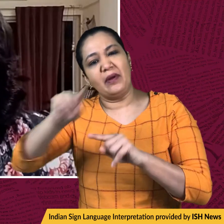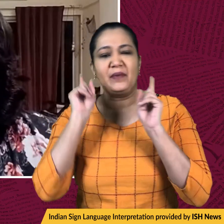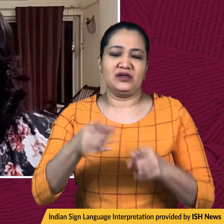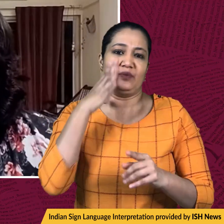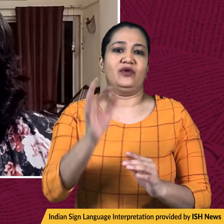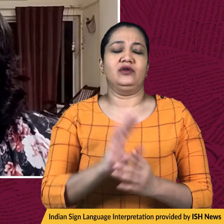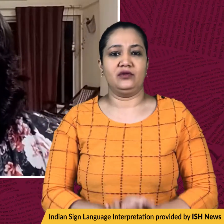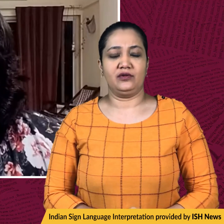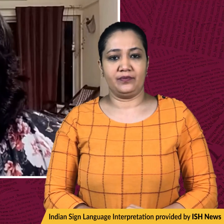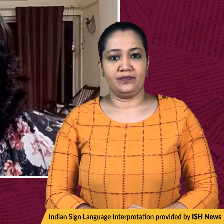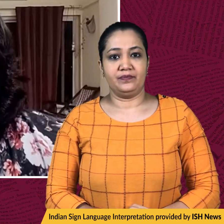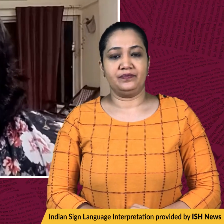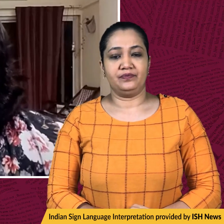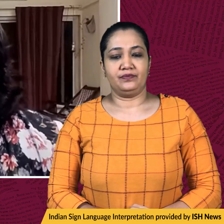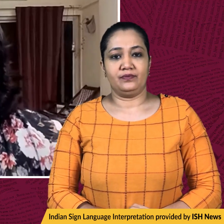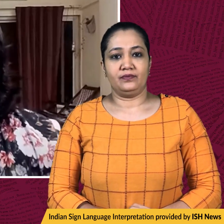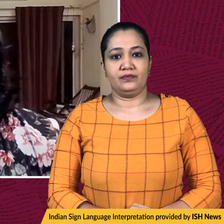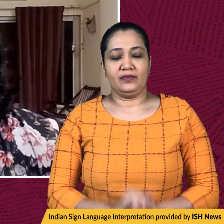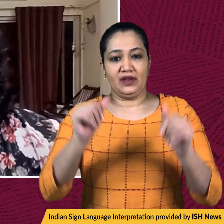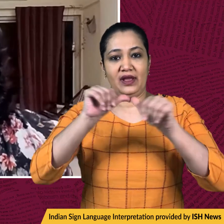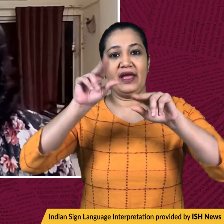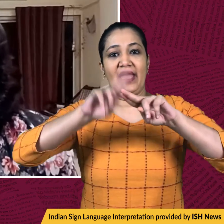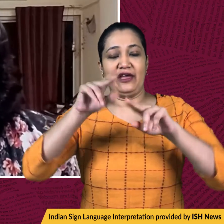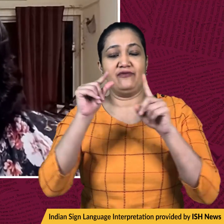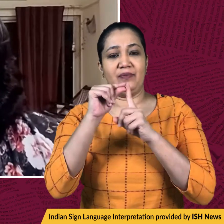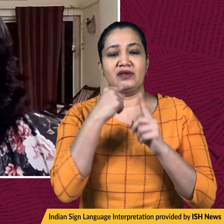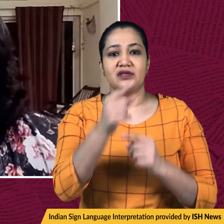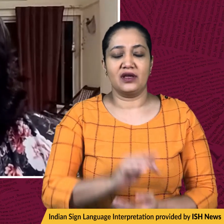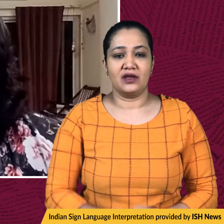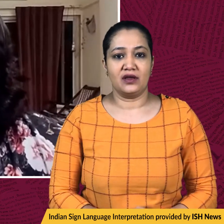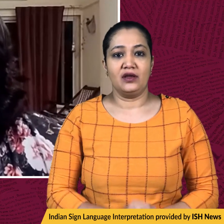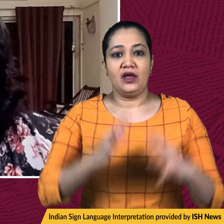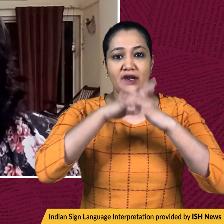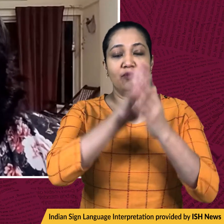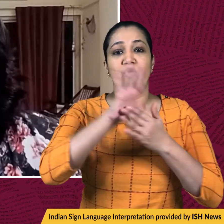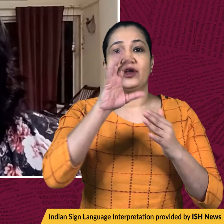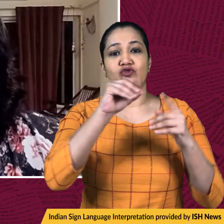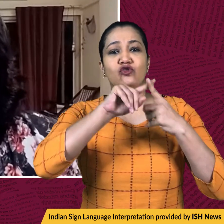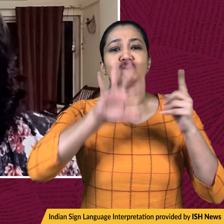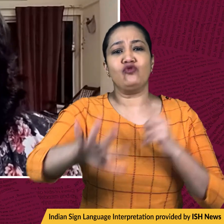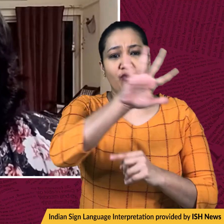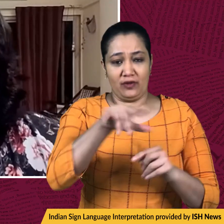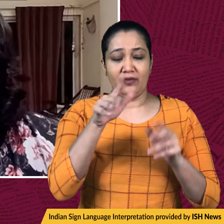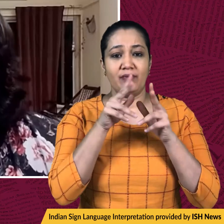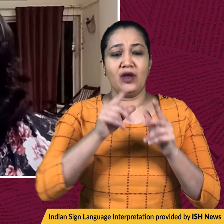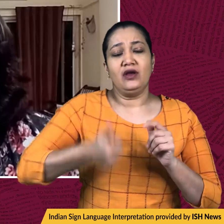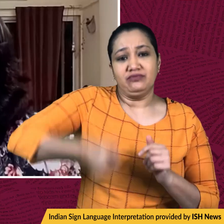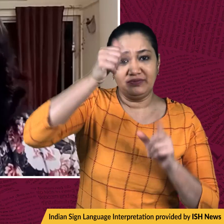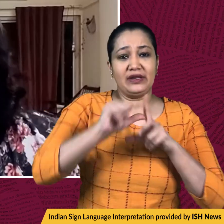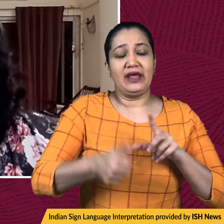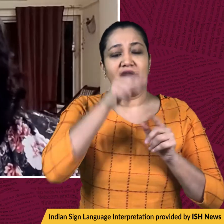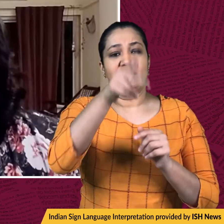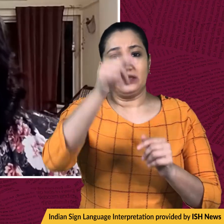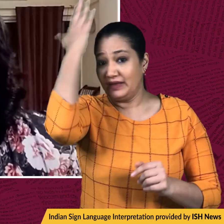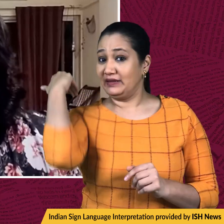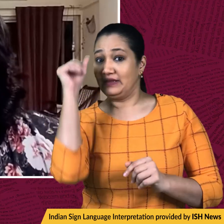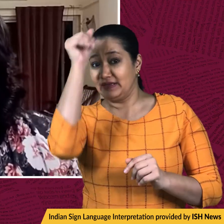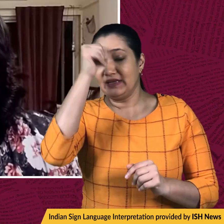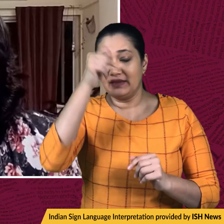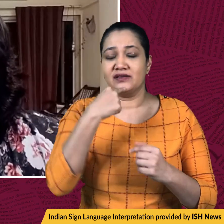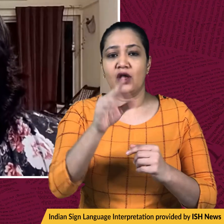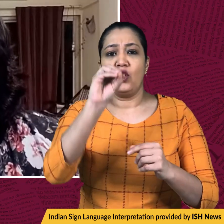individuals. Now, according to AFP, WHO Europe Director Hans Klug on Sunday has